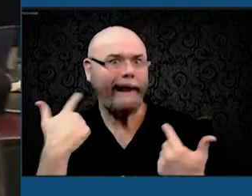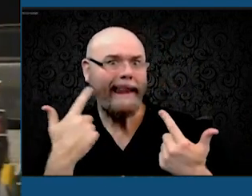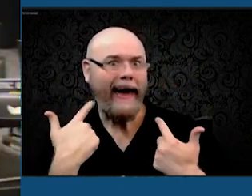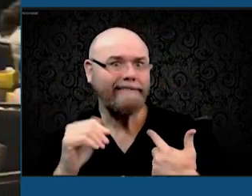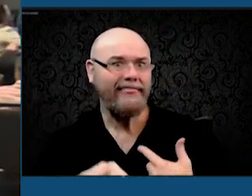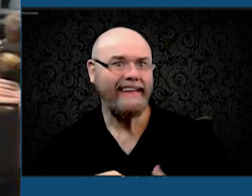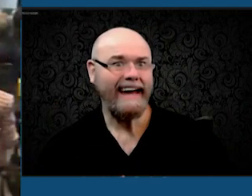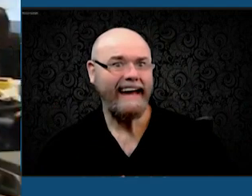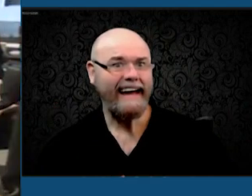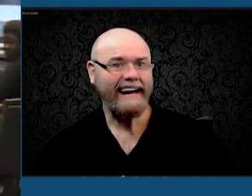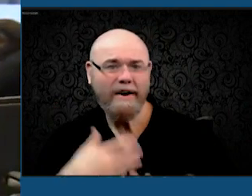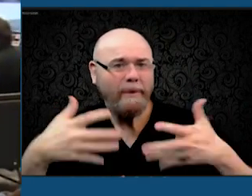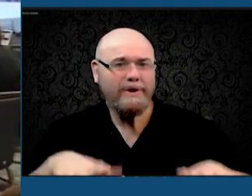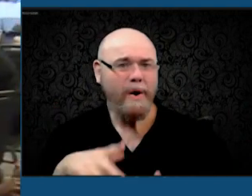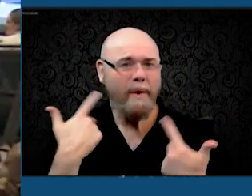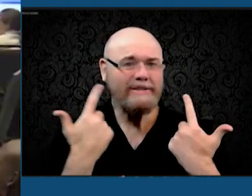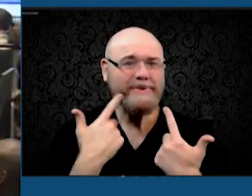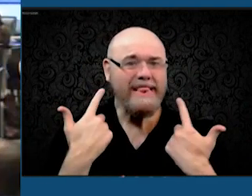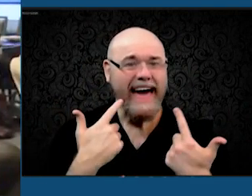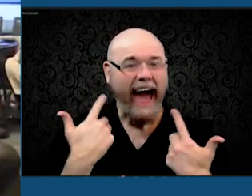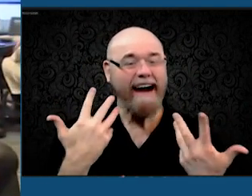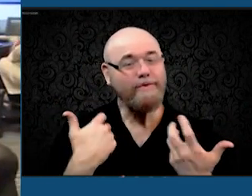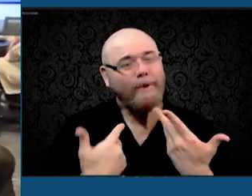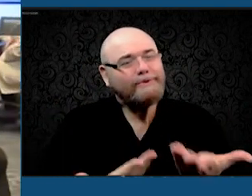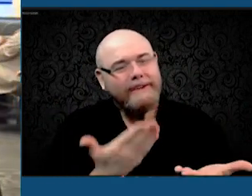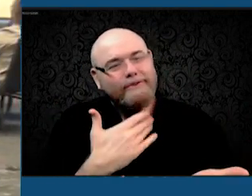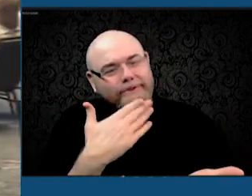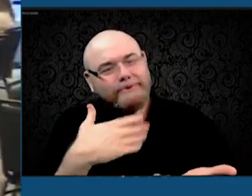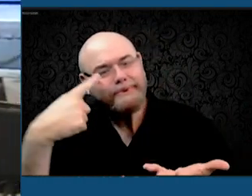We don't want to laugh. We want to give you sweet dreams, not nightmares.